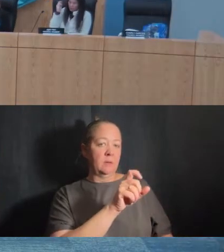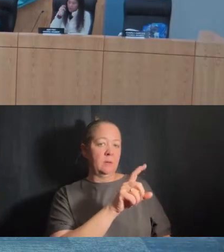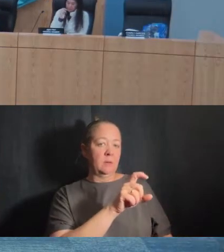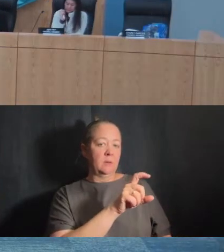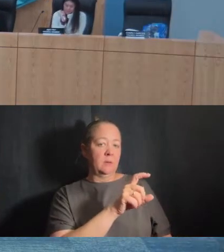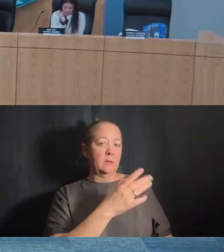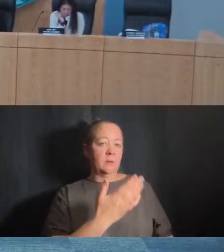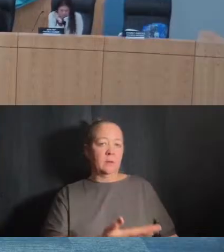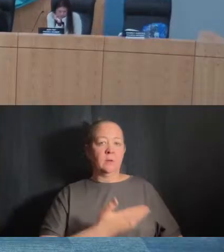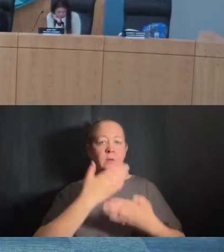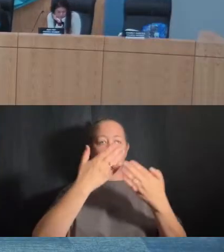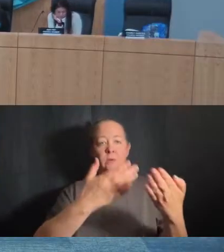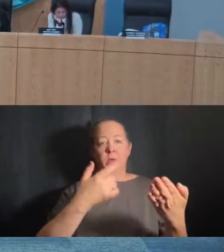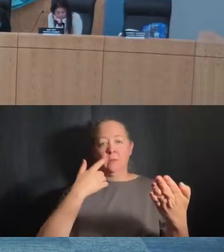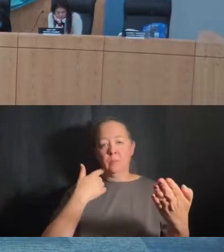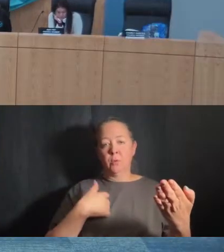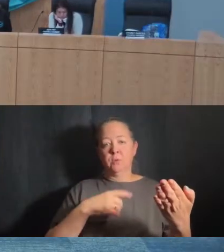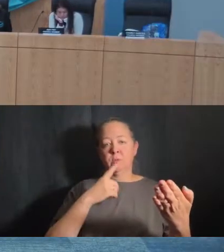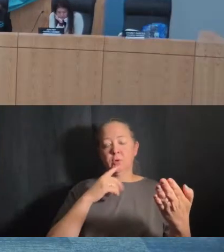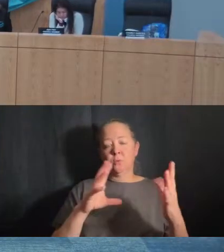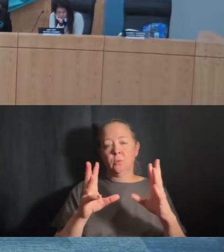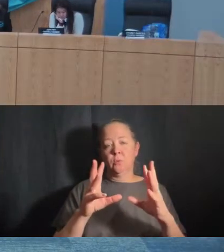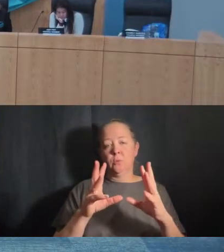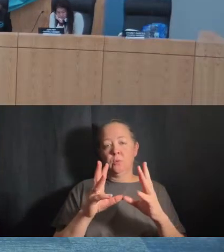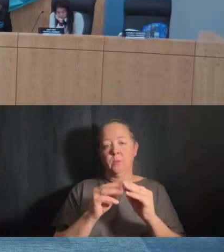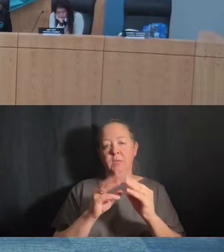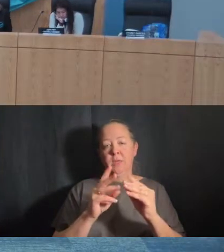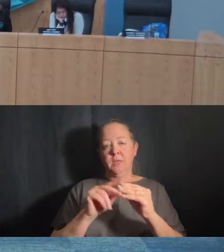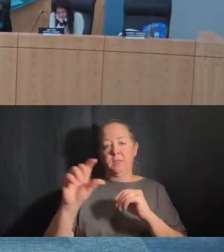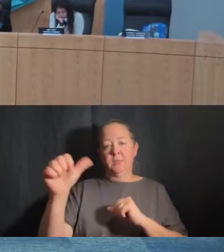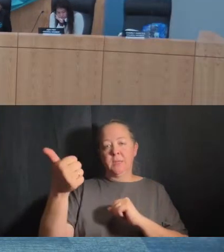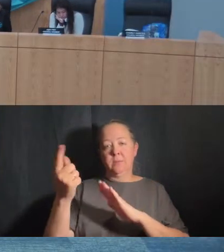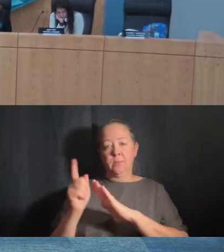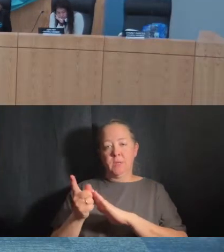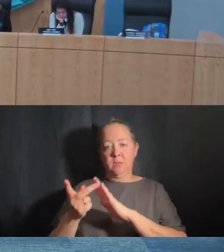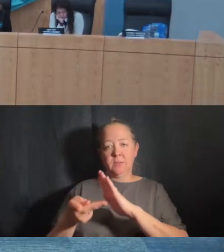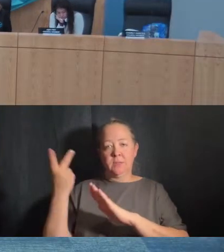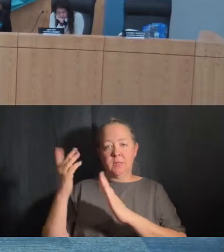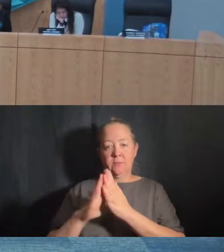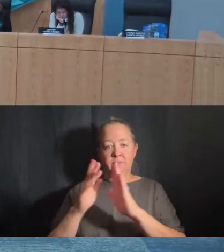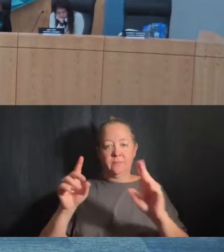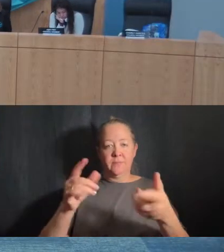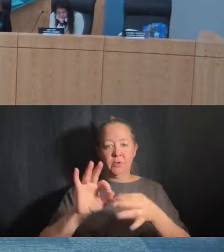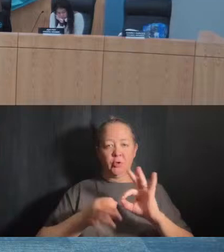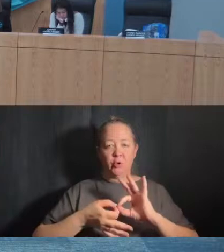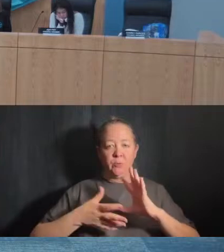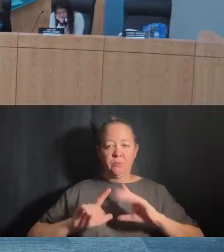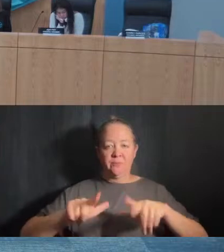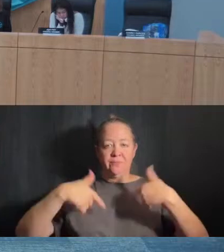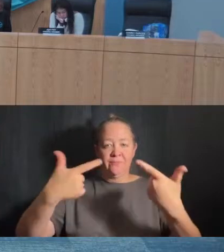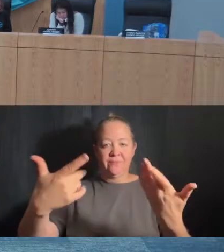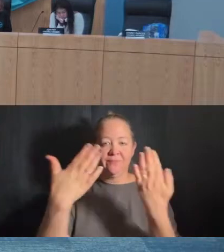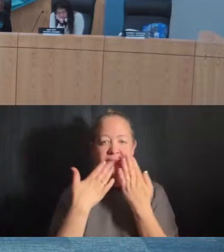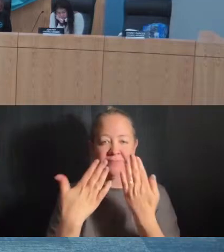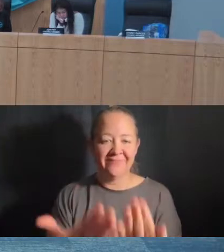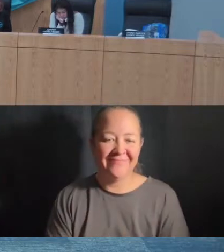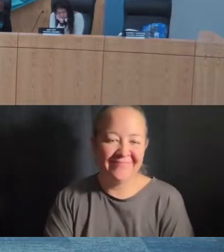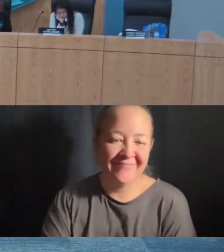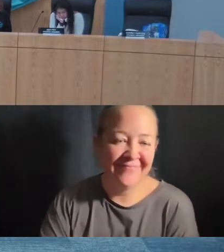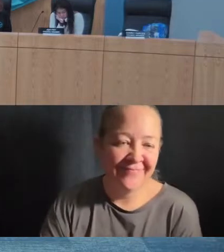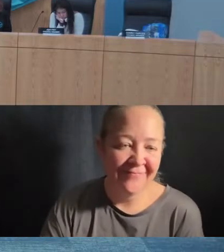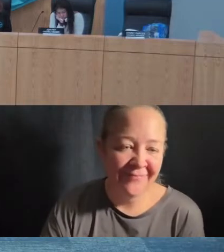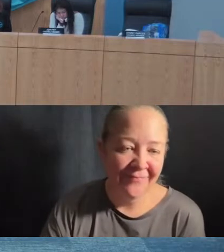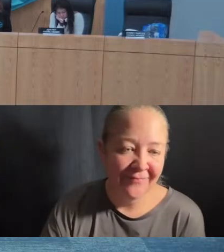Motion to extend the meeting by 10 minutes. Second. Okay. The motion's been made to extend the meeting